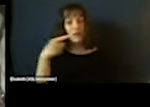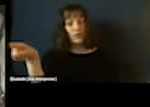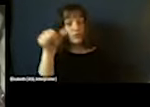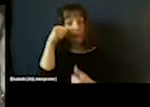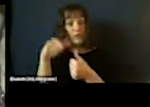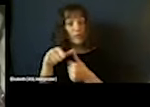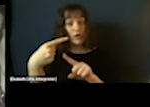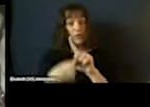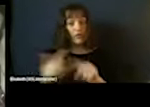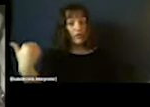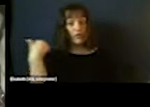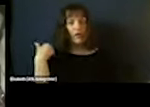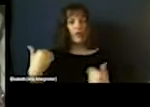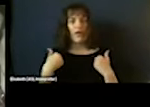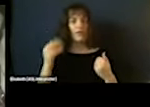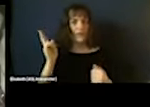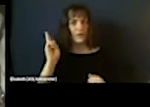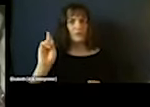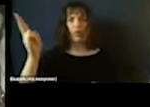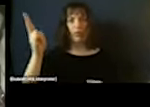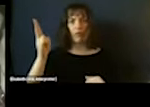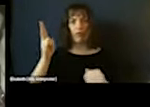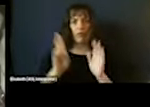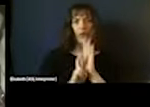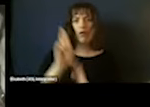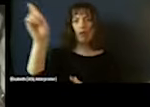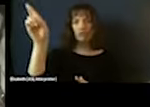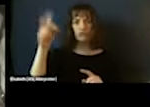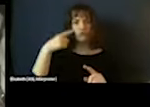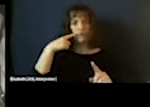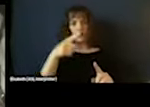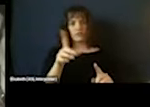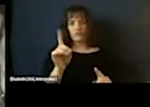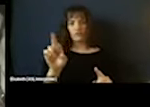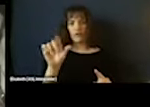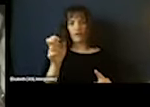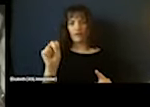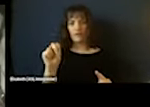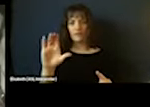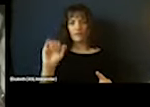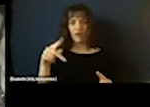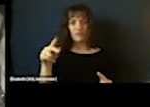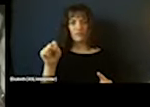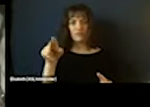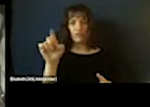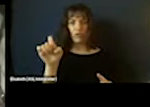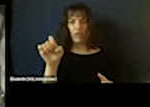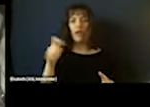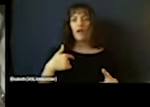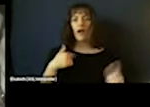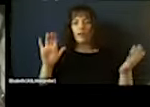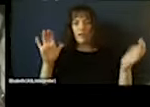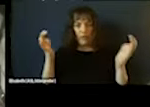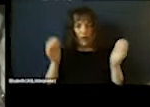have a kind of historical launch of the Dragon capsule, and then I made this kind of comparison between two